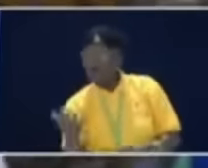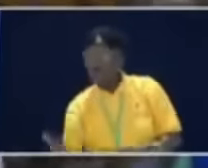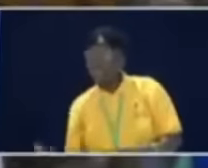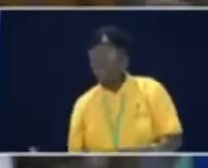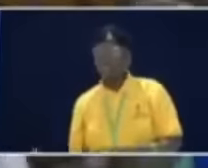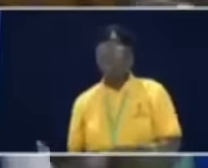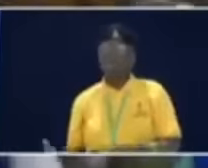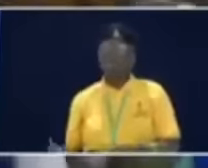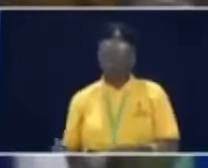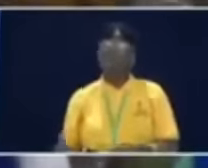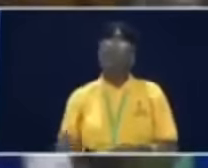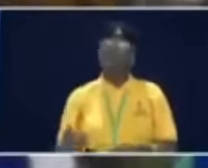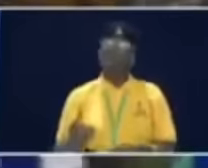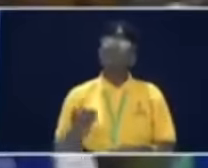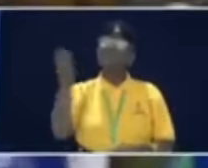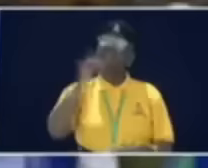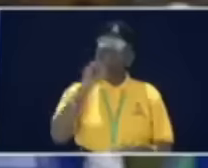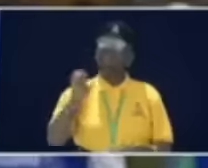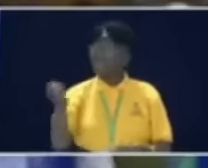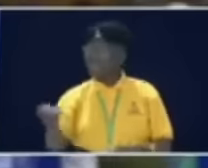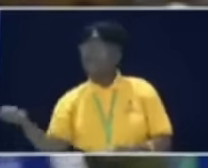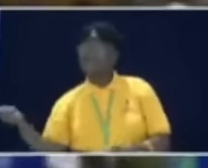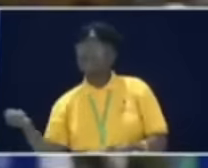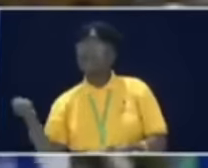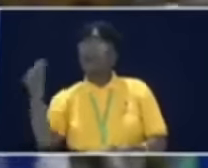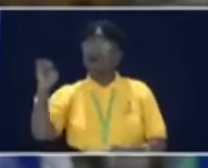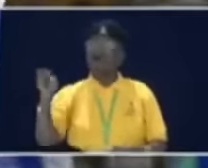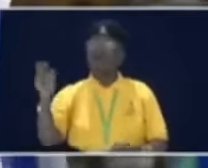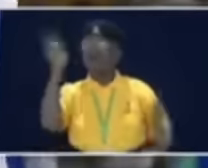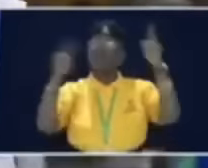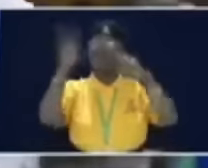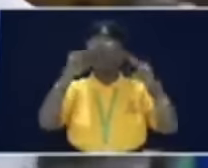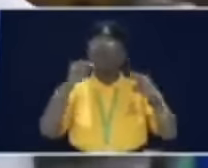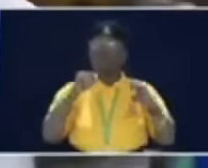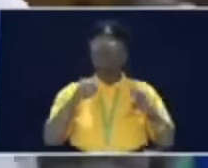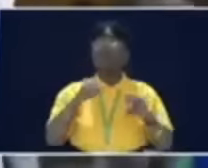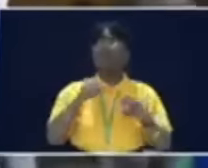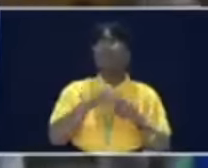there's an element of violence involved in must.